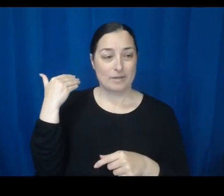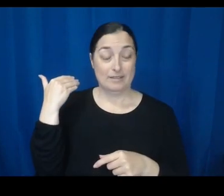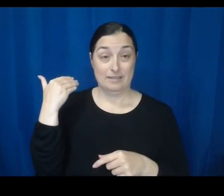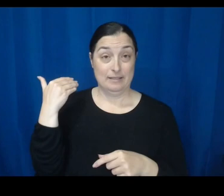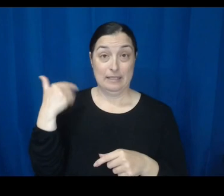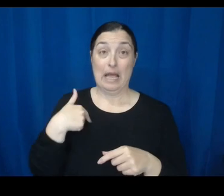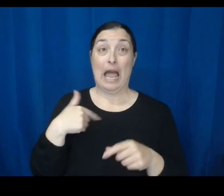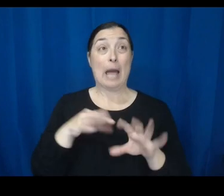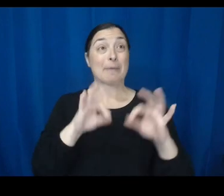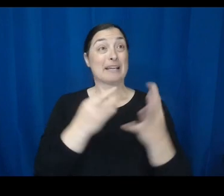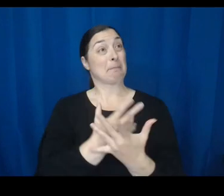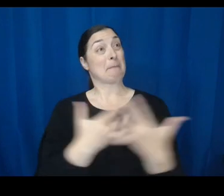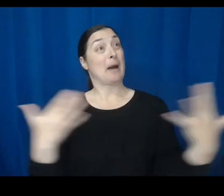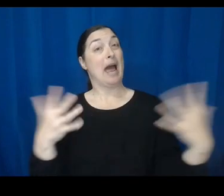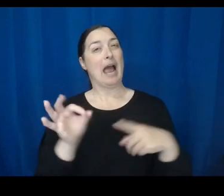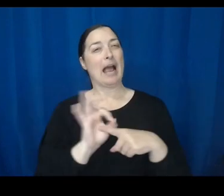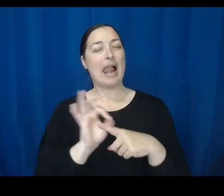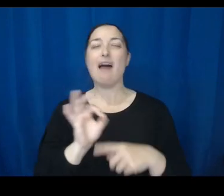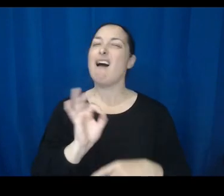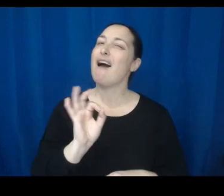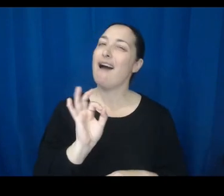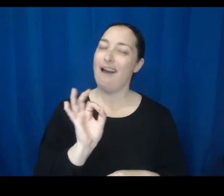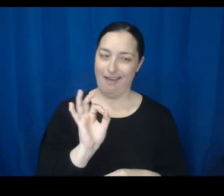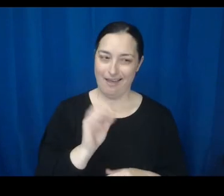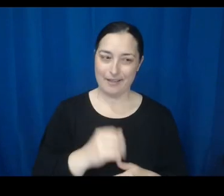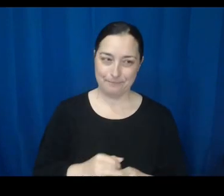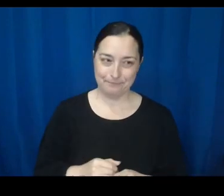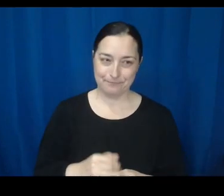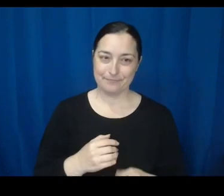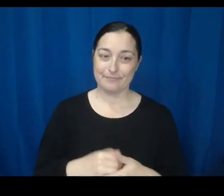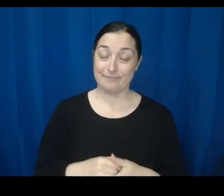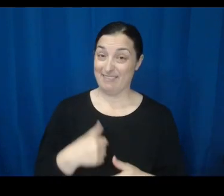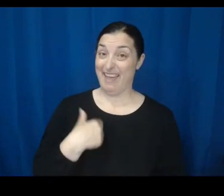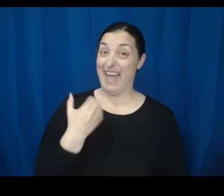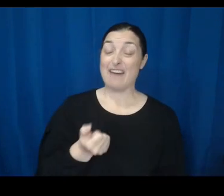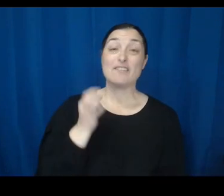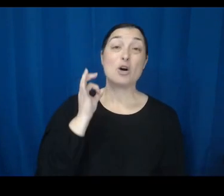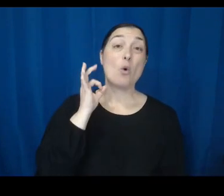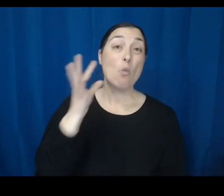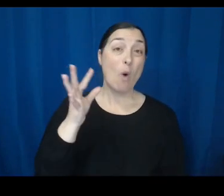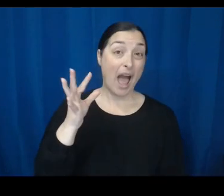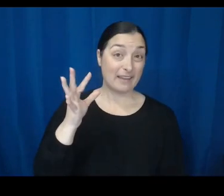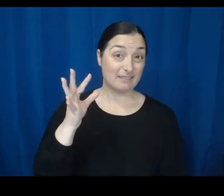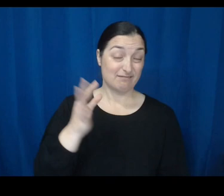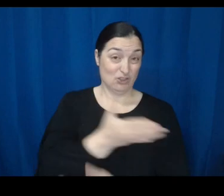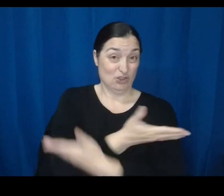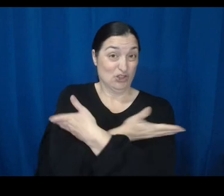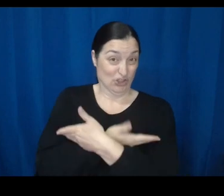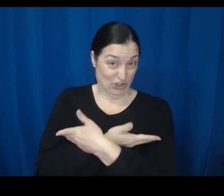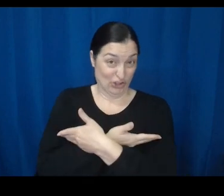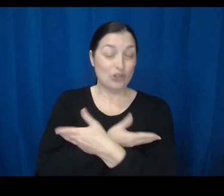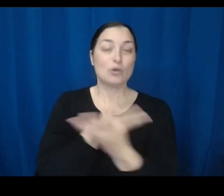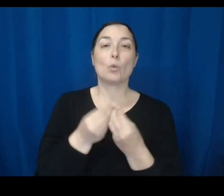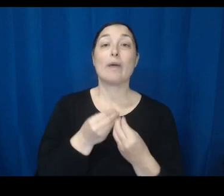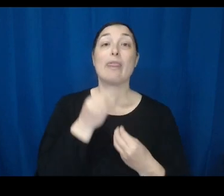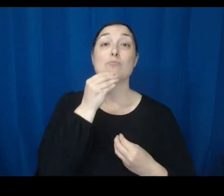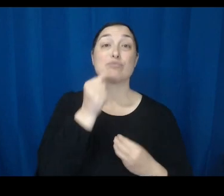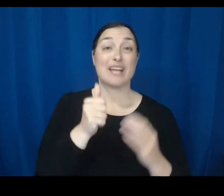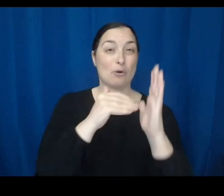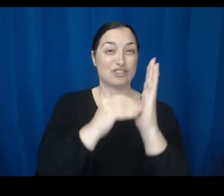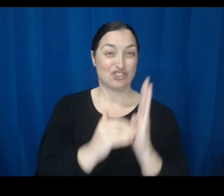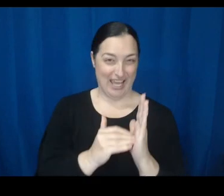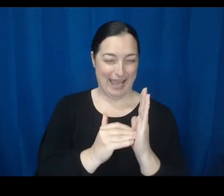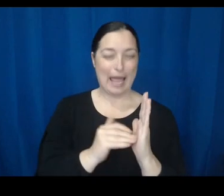colours. We've got a white shirt hanging off a brown chair, but I'm going to take my cue from Grace Cossington Smith and being a little bit more